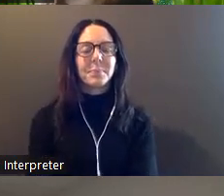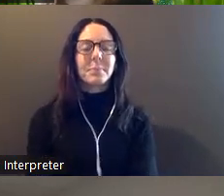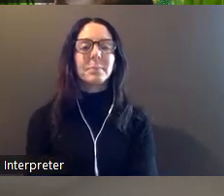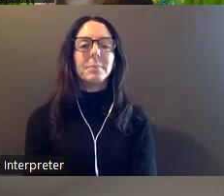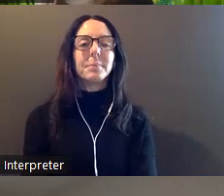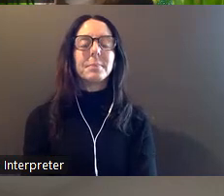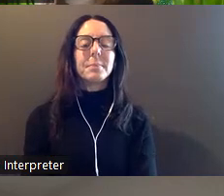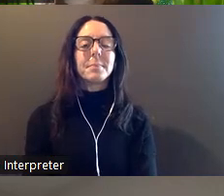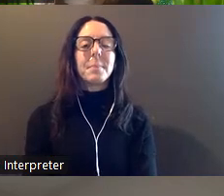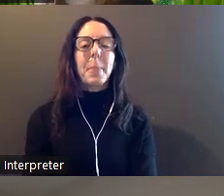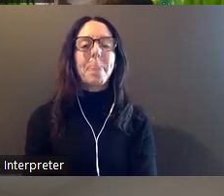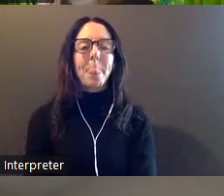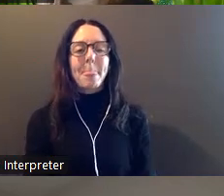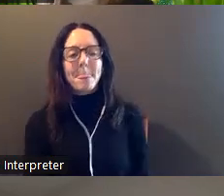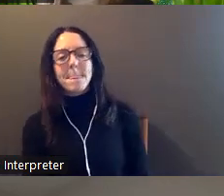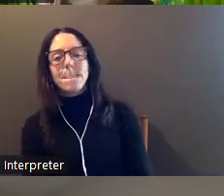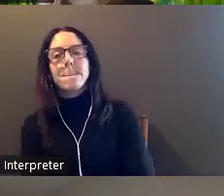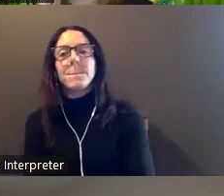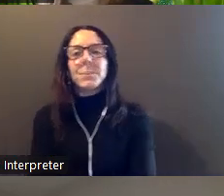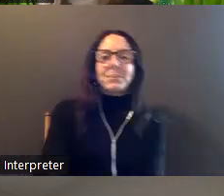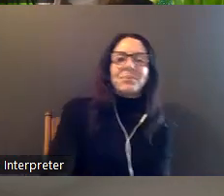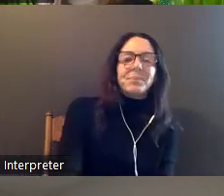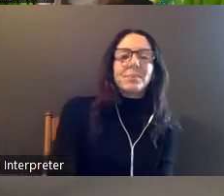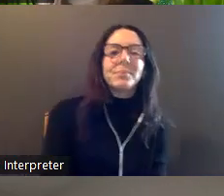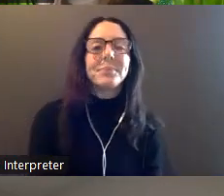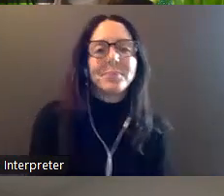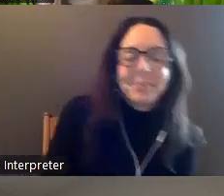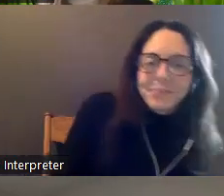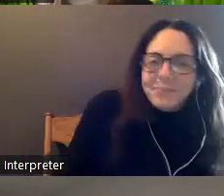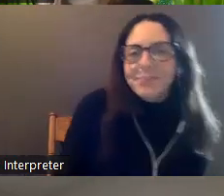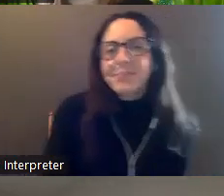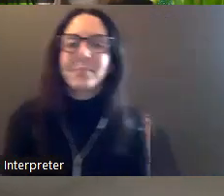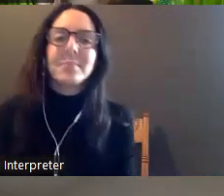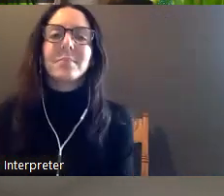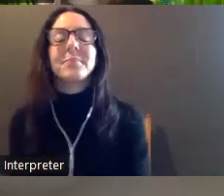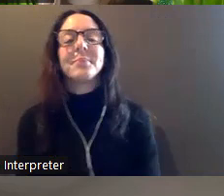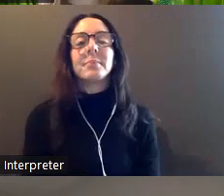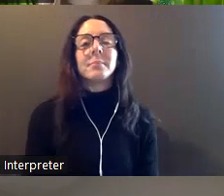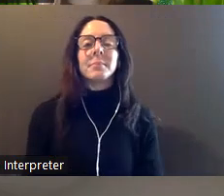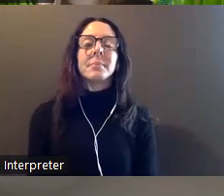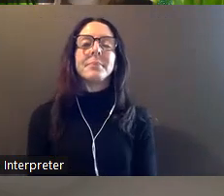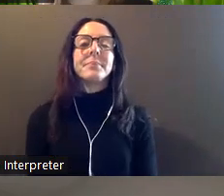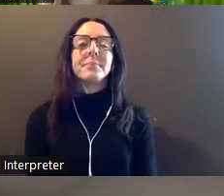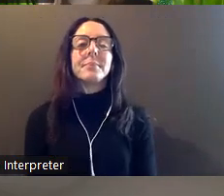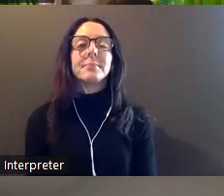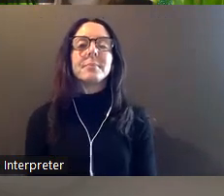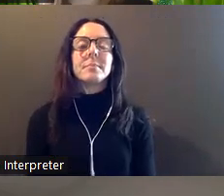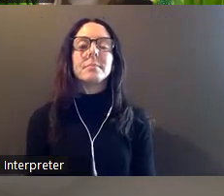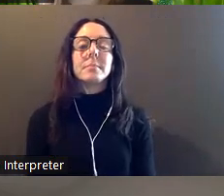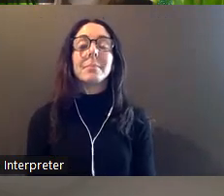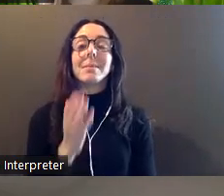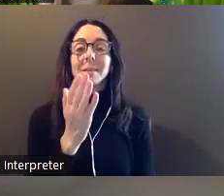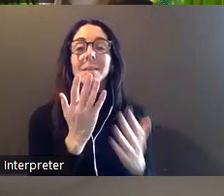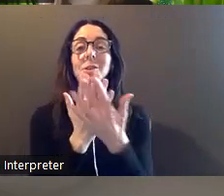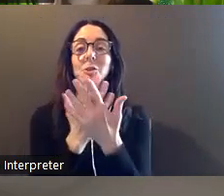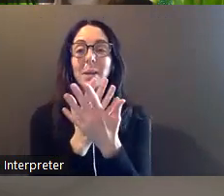So the next one slide here is the indicators of abuse. And this is the screening that we do